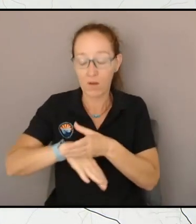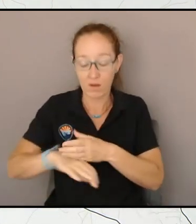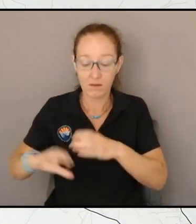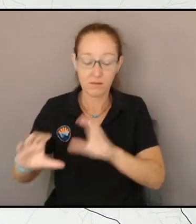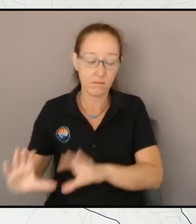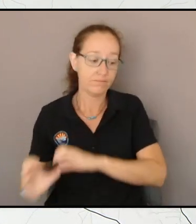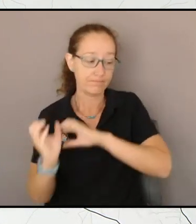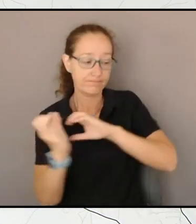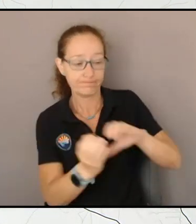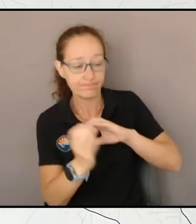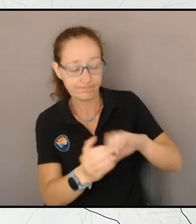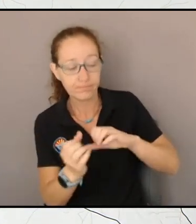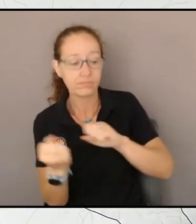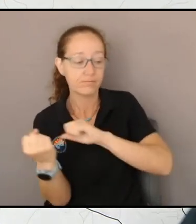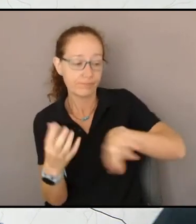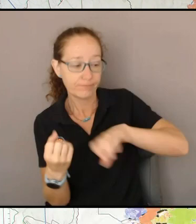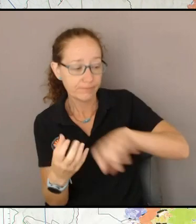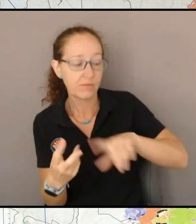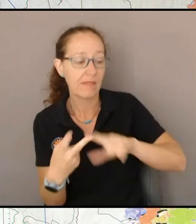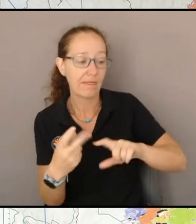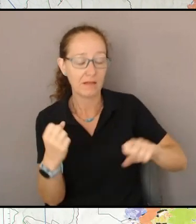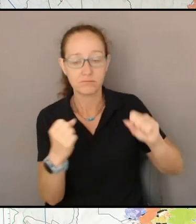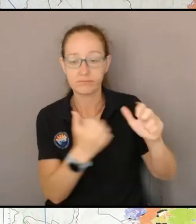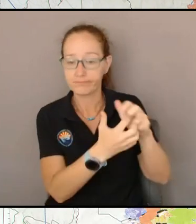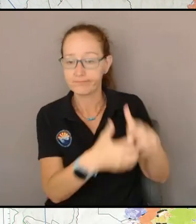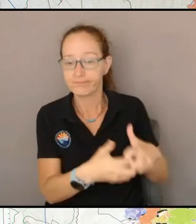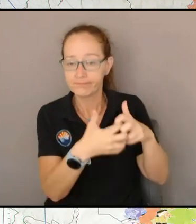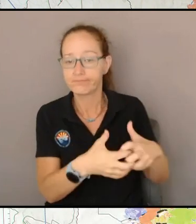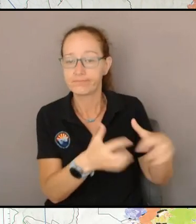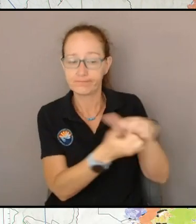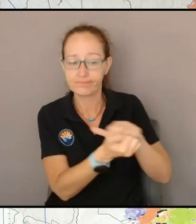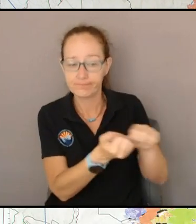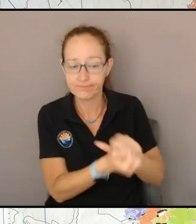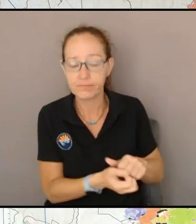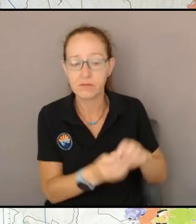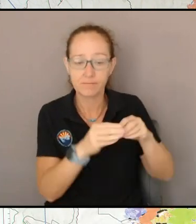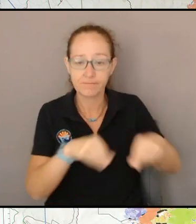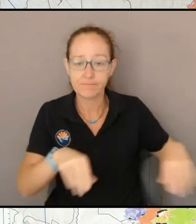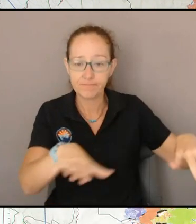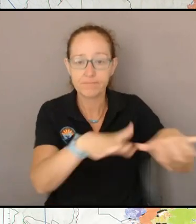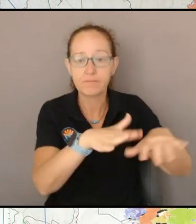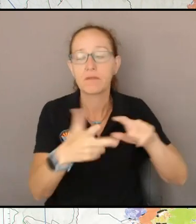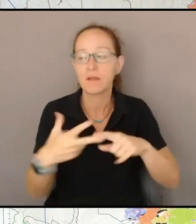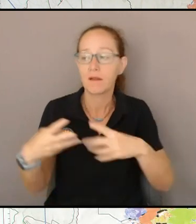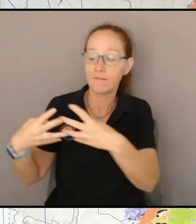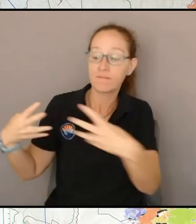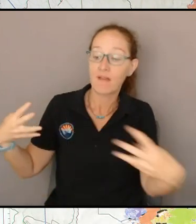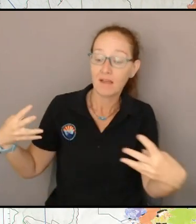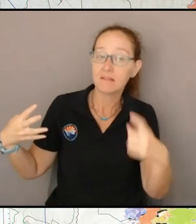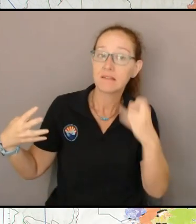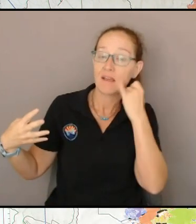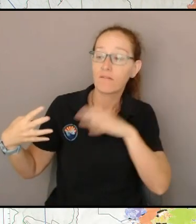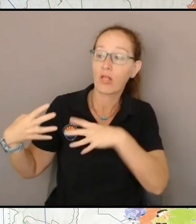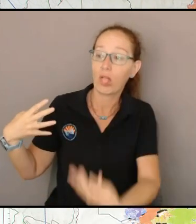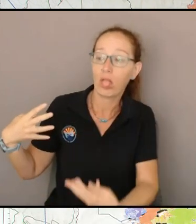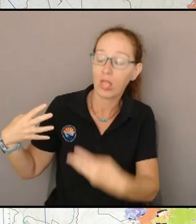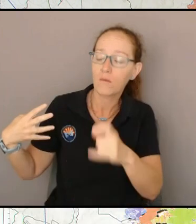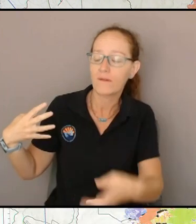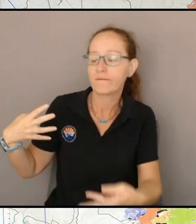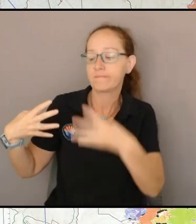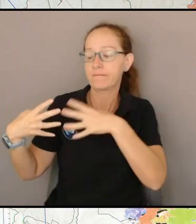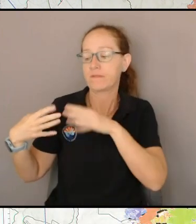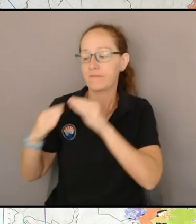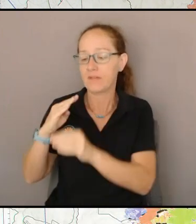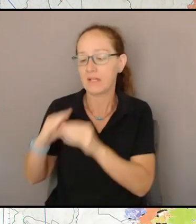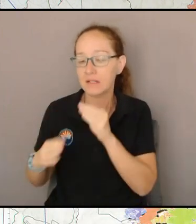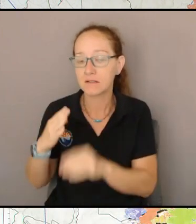all kinds of different things. Yesterday we're tracking the number of repairs that are out there. As we identify more, we add them to it. And